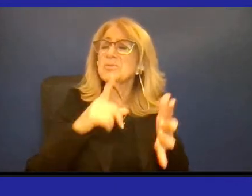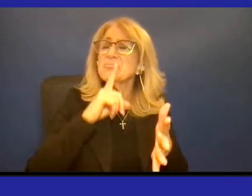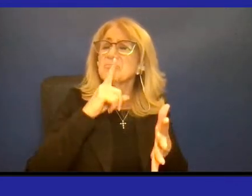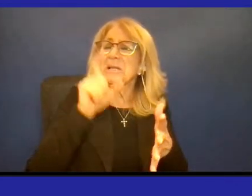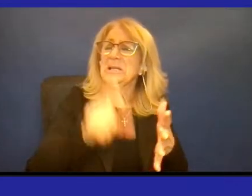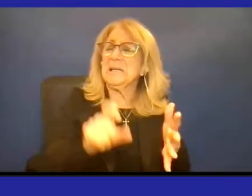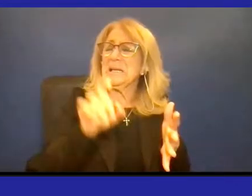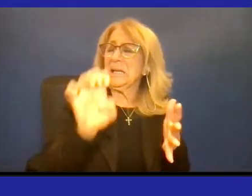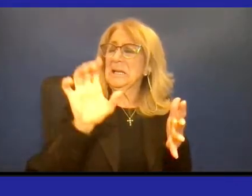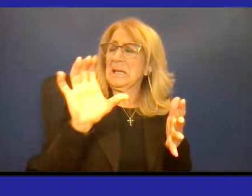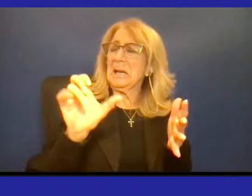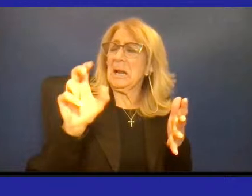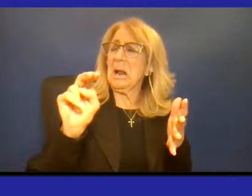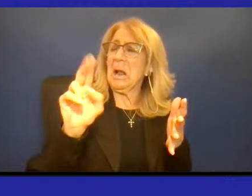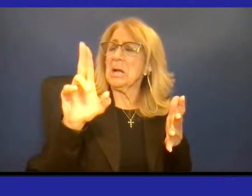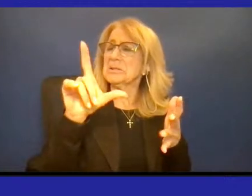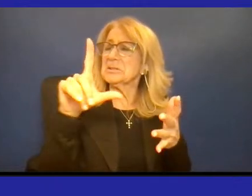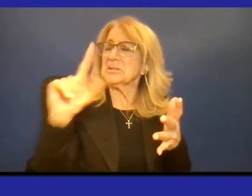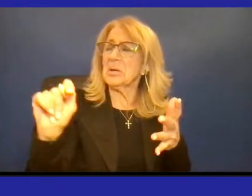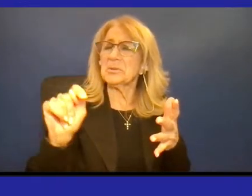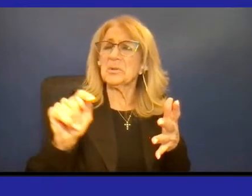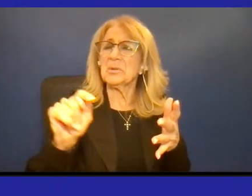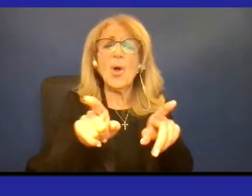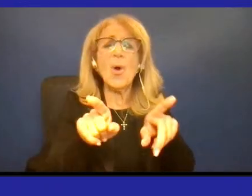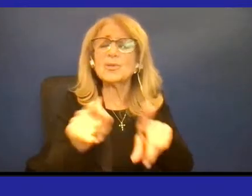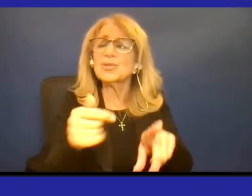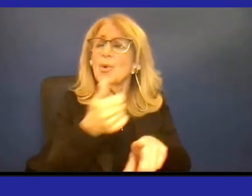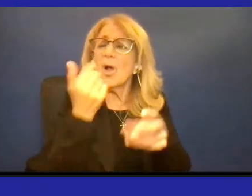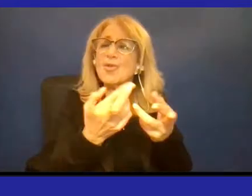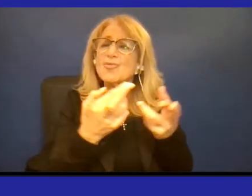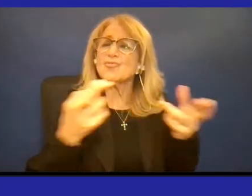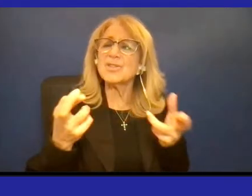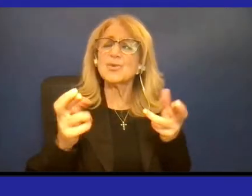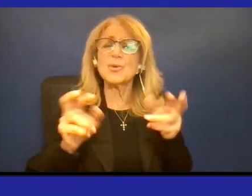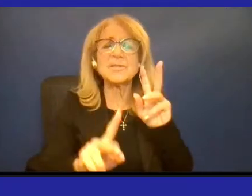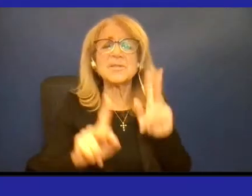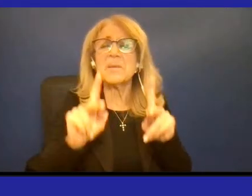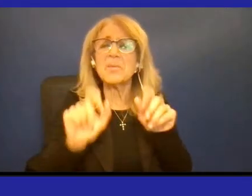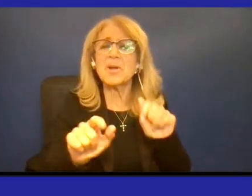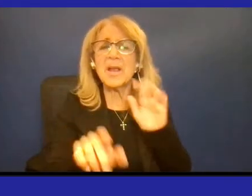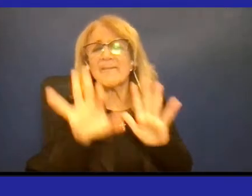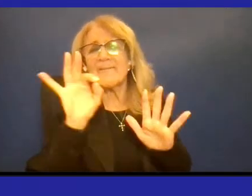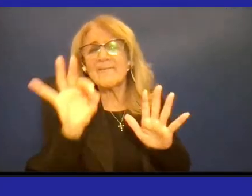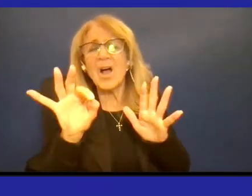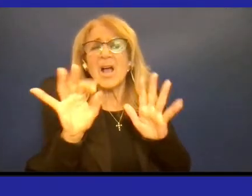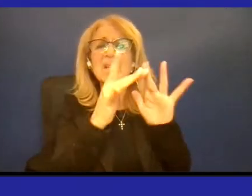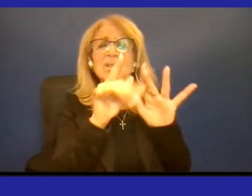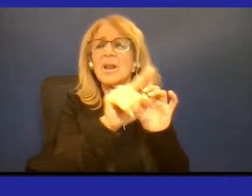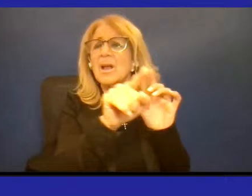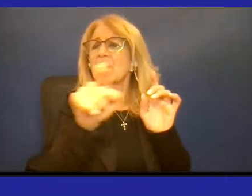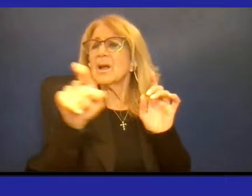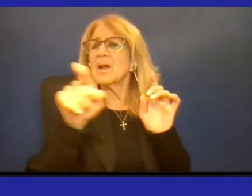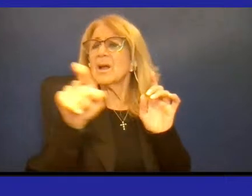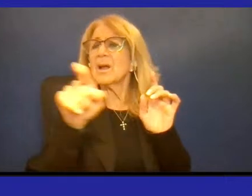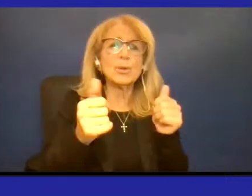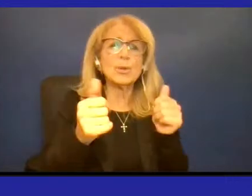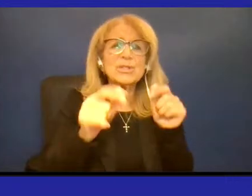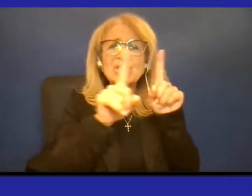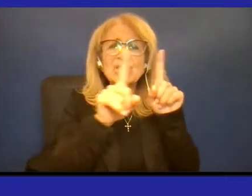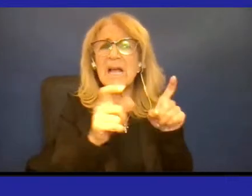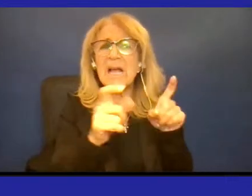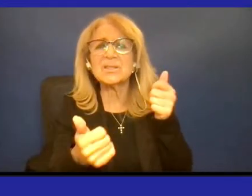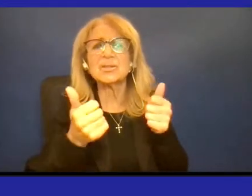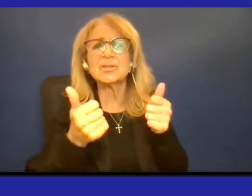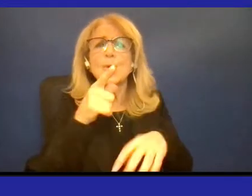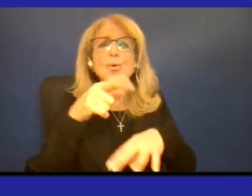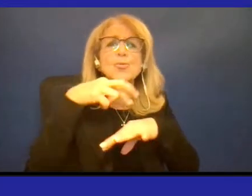post on the intranet that gives people the answers, who do I have to refer this to, what tests do I have to get